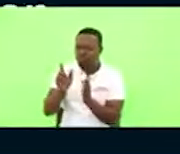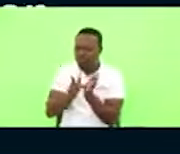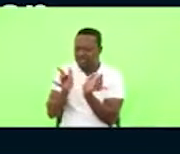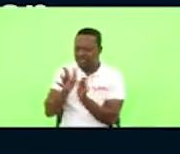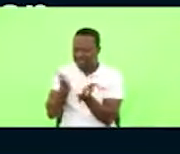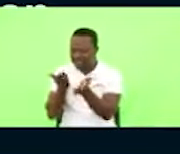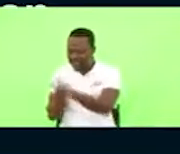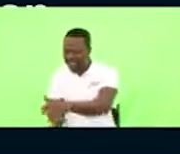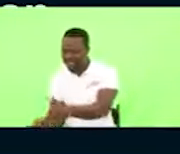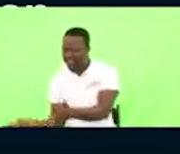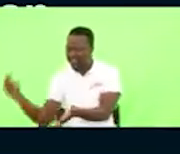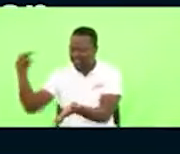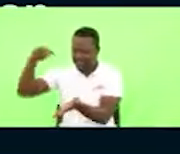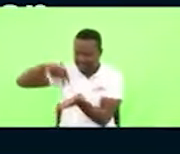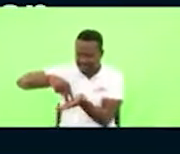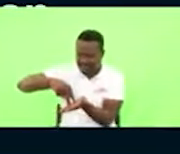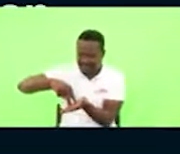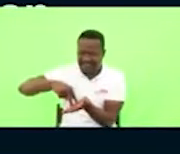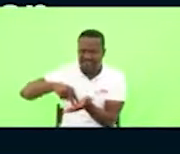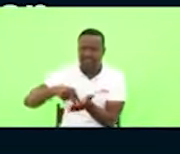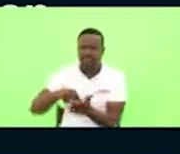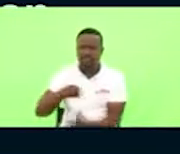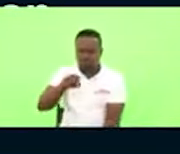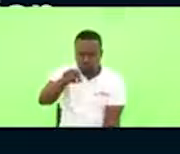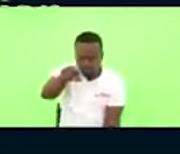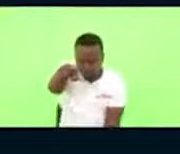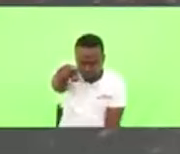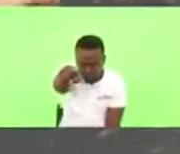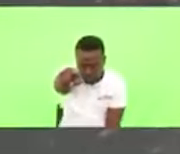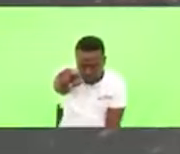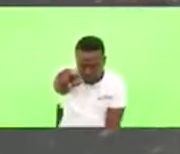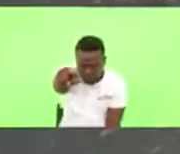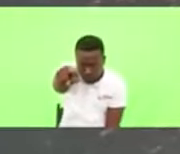of Jesus Christ is you.